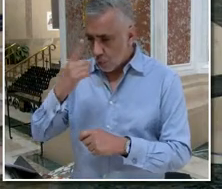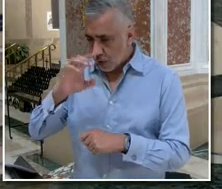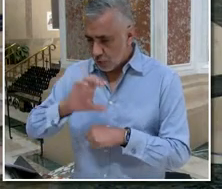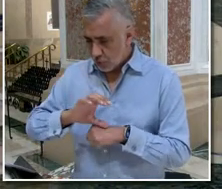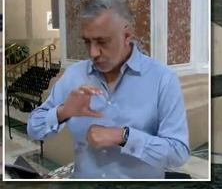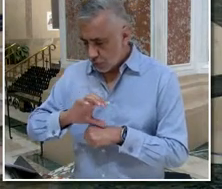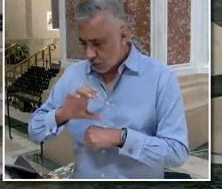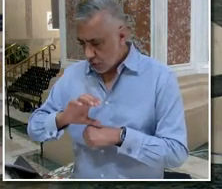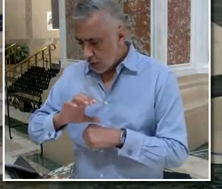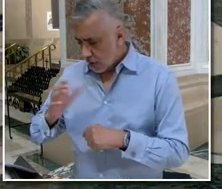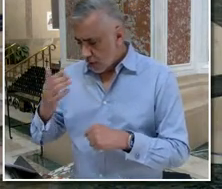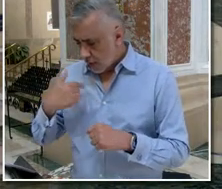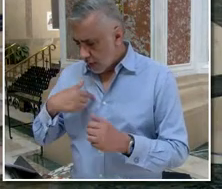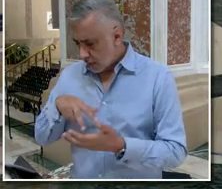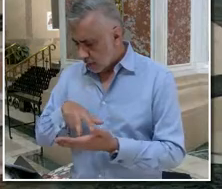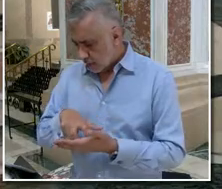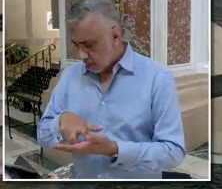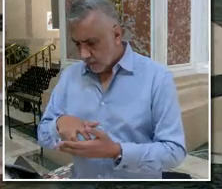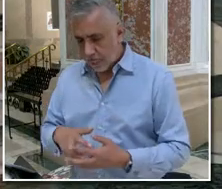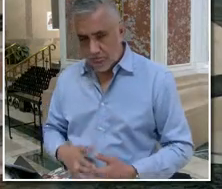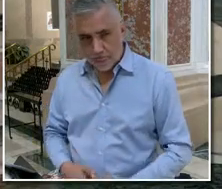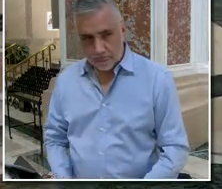Church. Let us kneel.